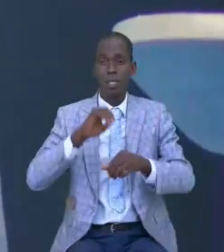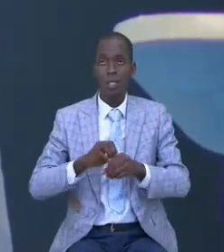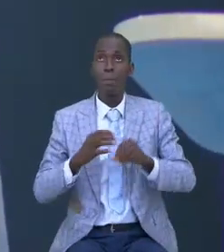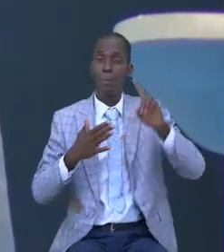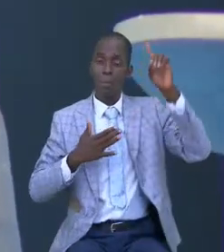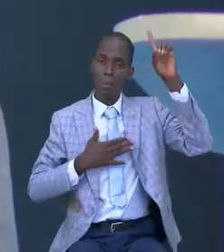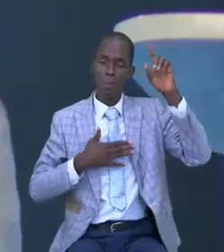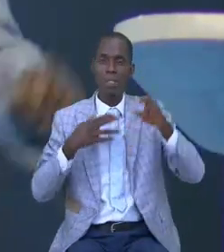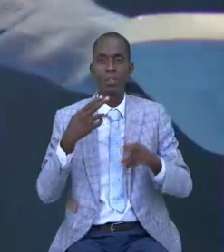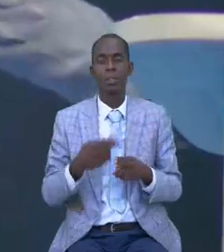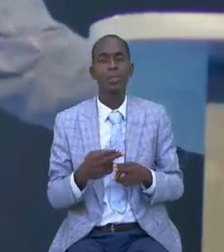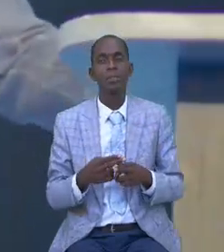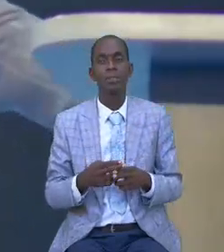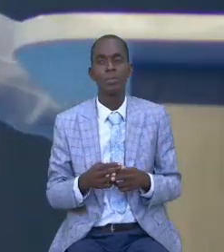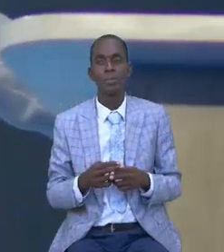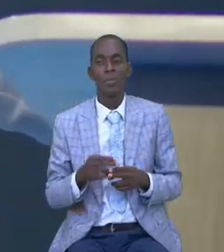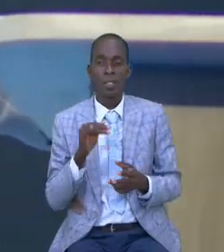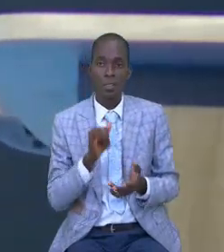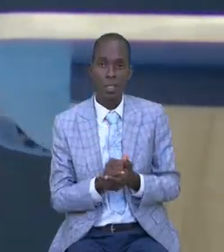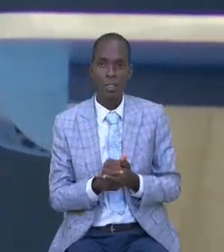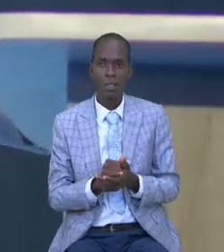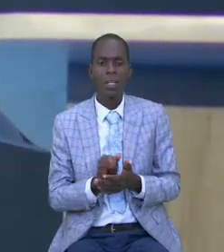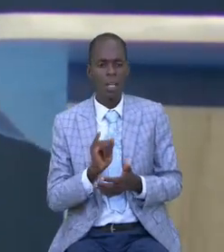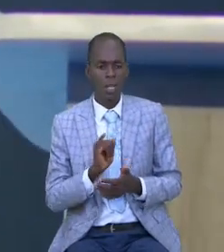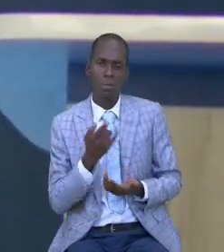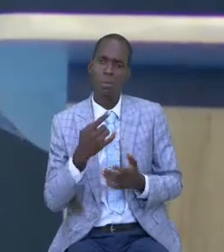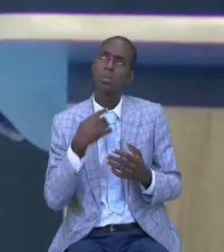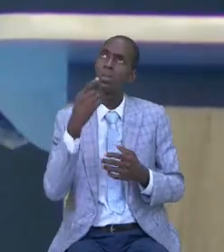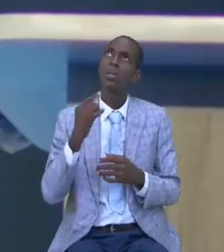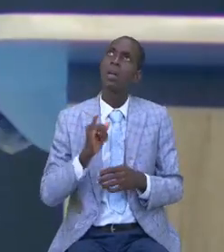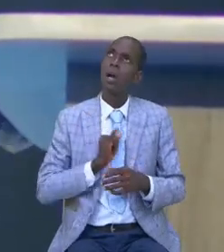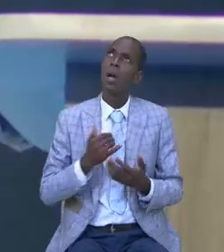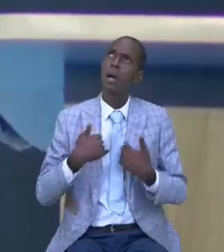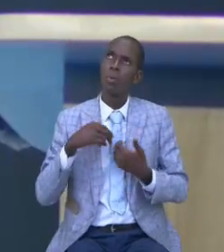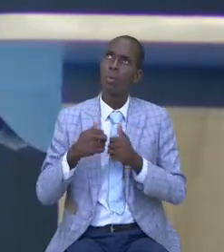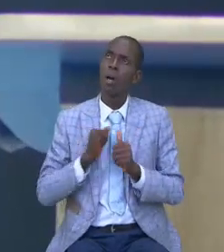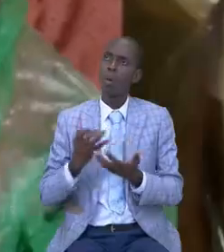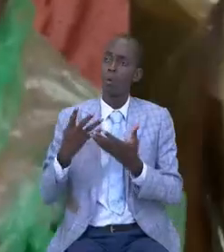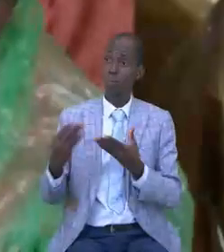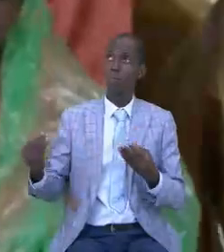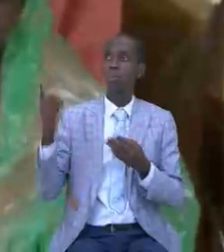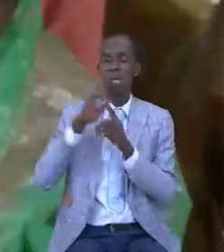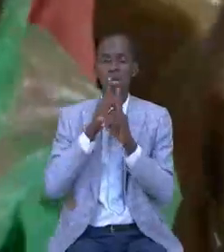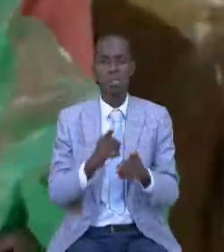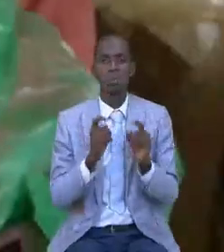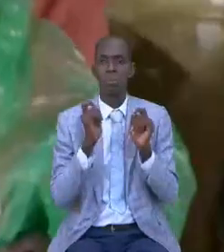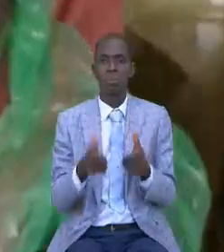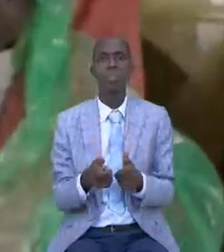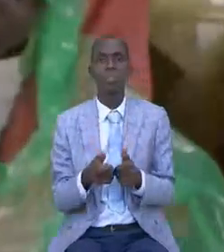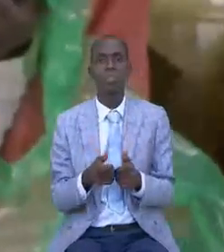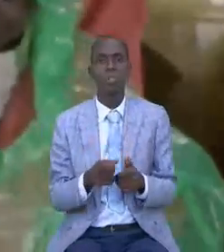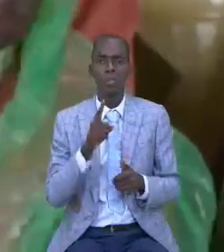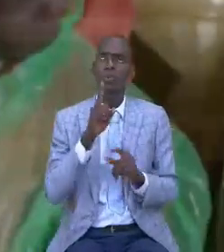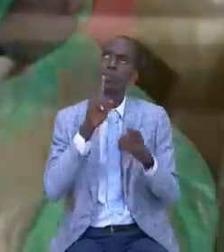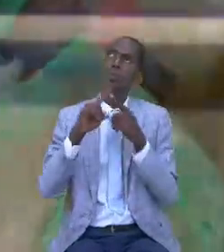my name, that I have a problem, I want solution, it's done. Yeah. I